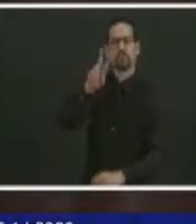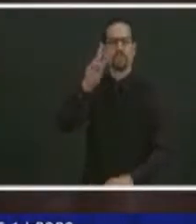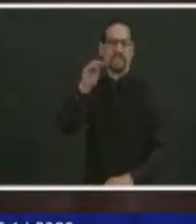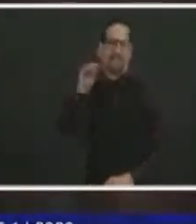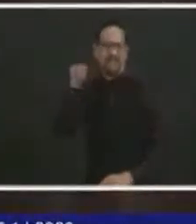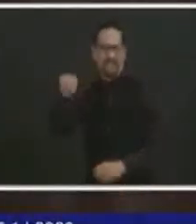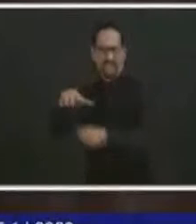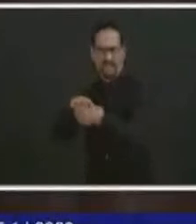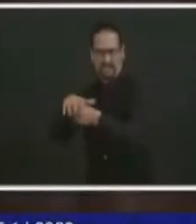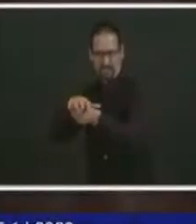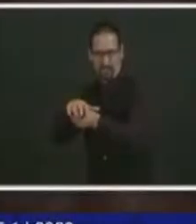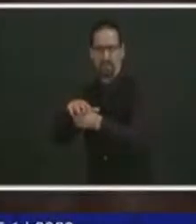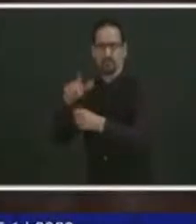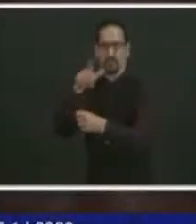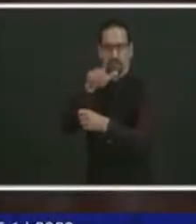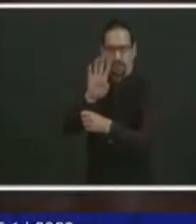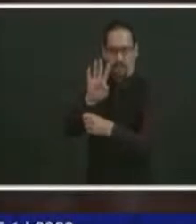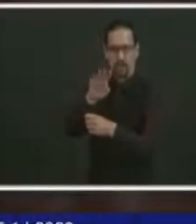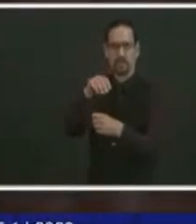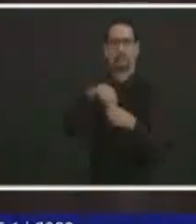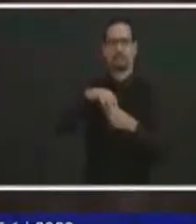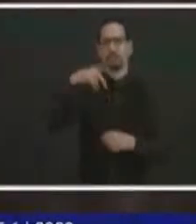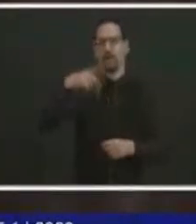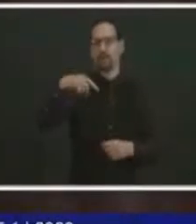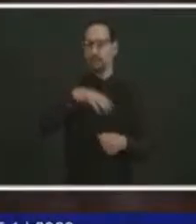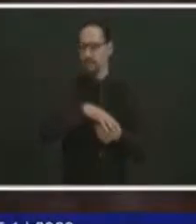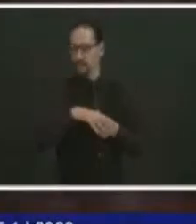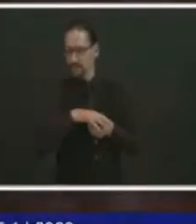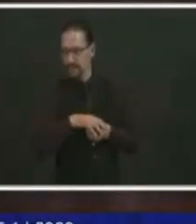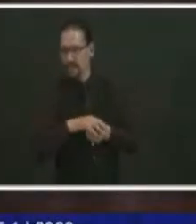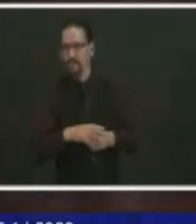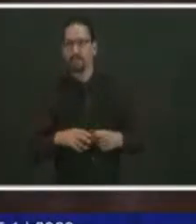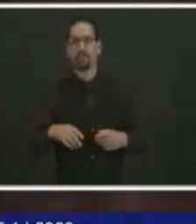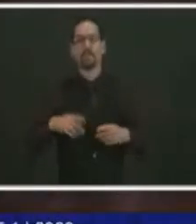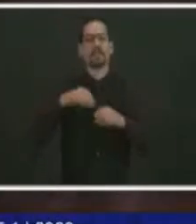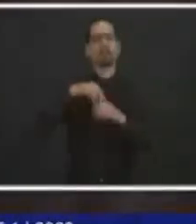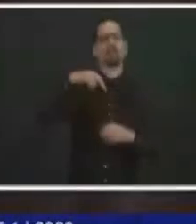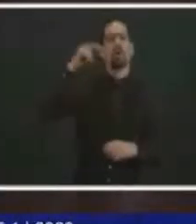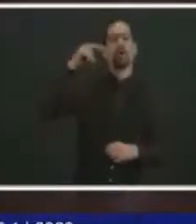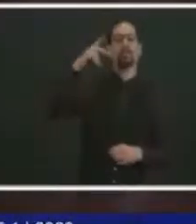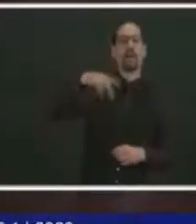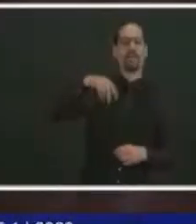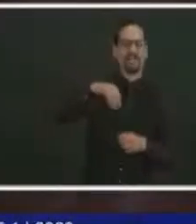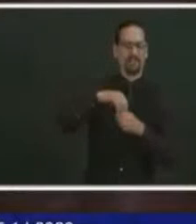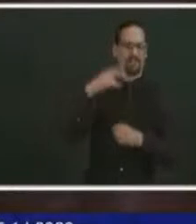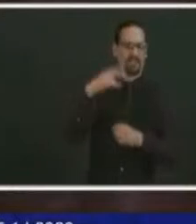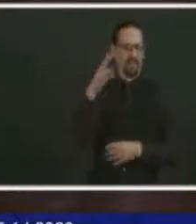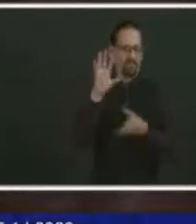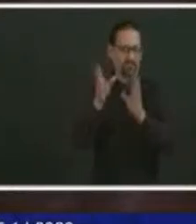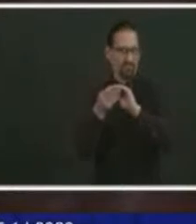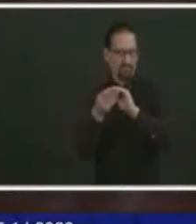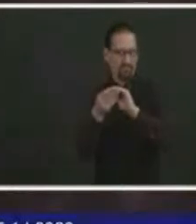positive. North Providence, 17% positive. Pawtucket,